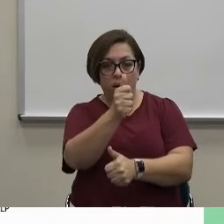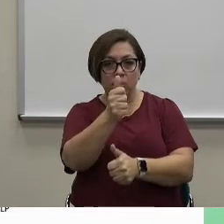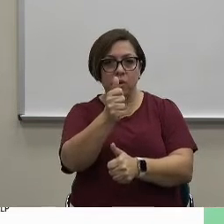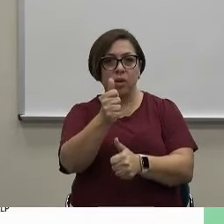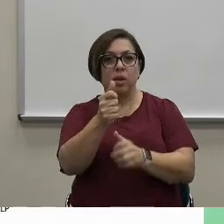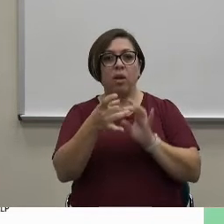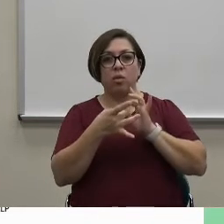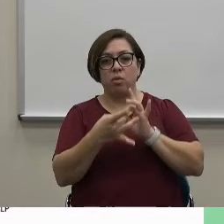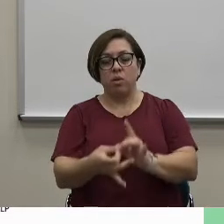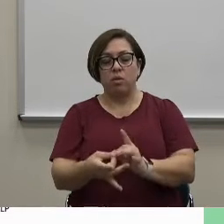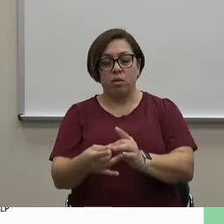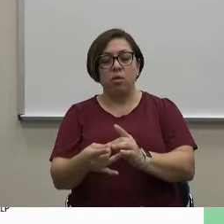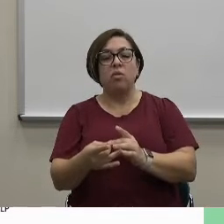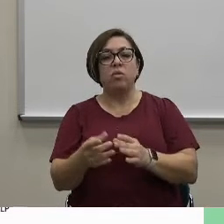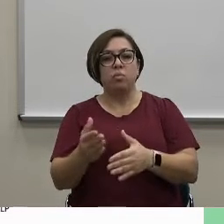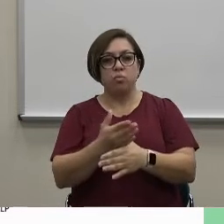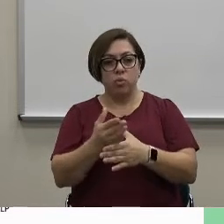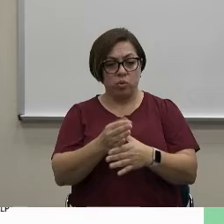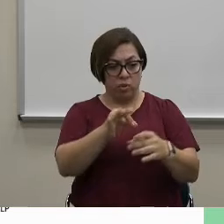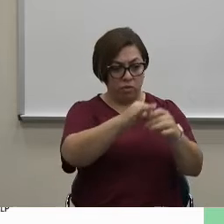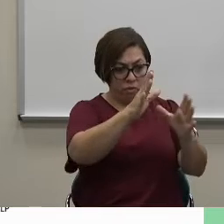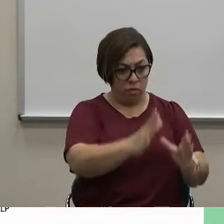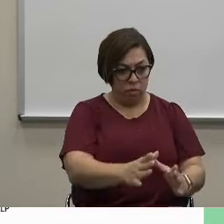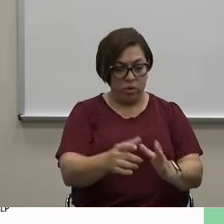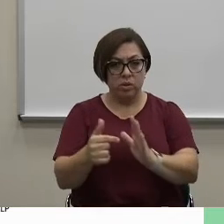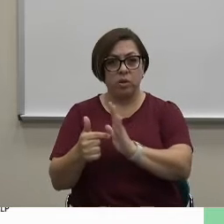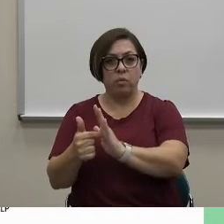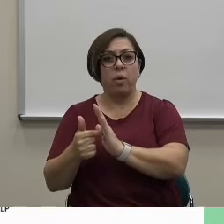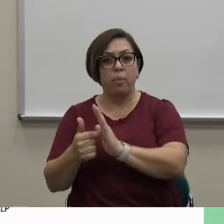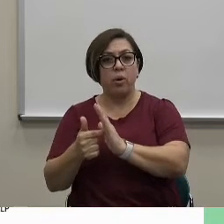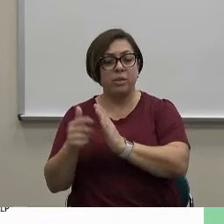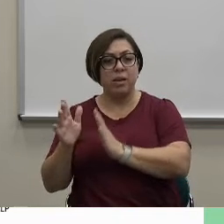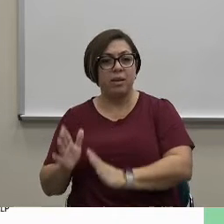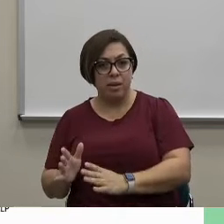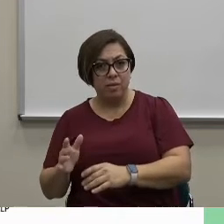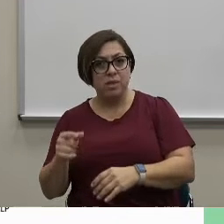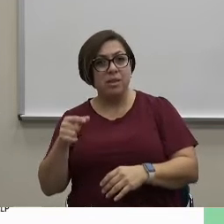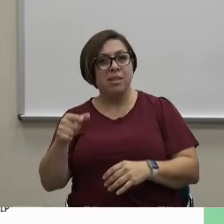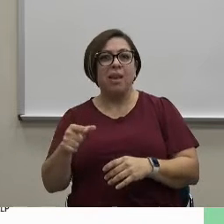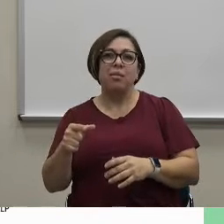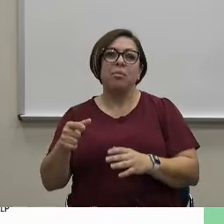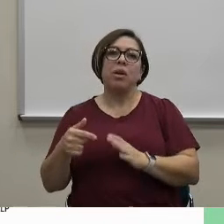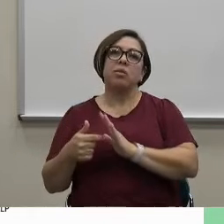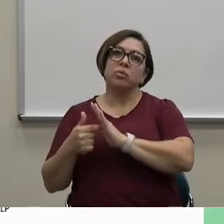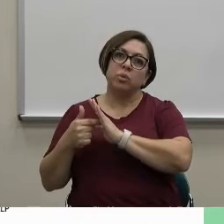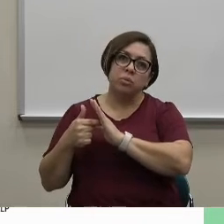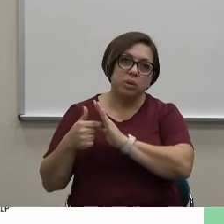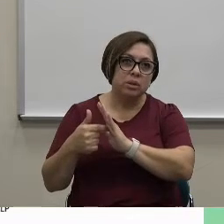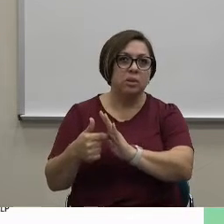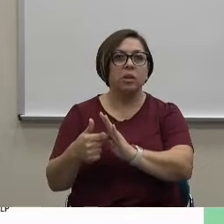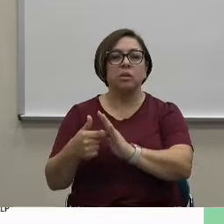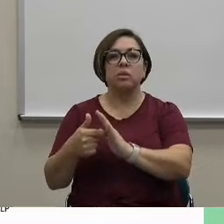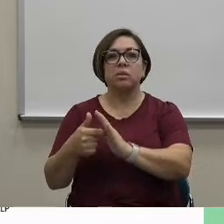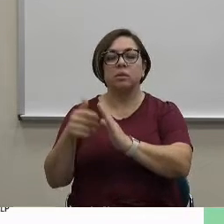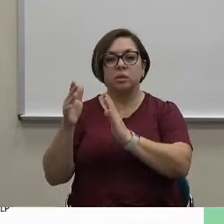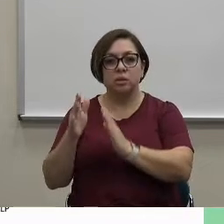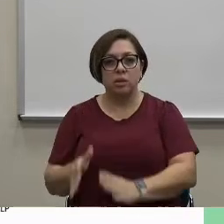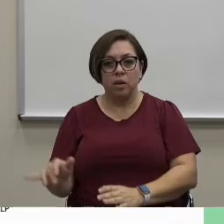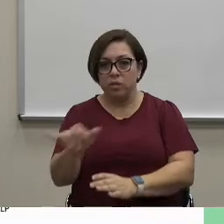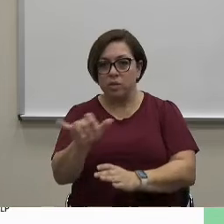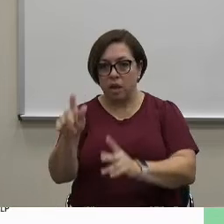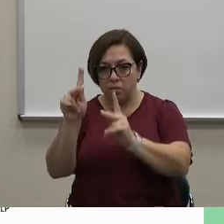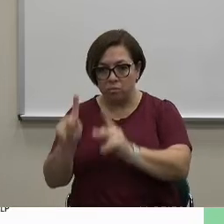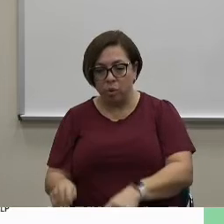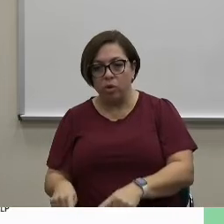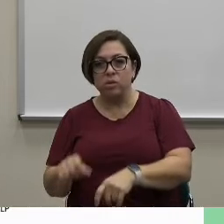and their representatives. Oftentimes, voters have been represented by the same person for a very long time. They have a relationship. The elected candidates have